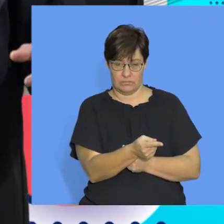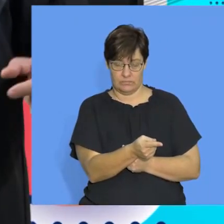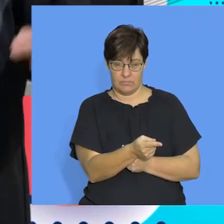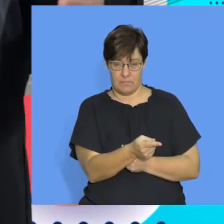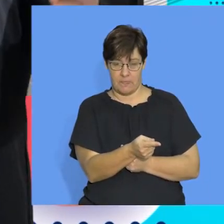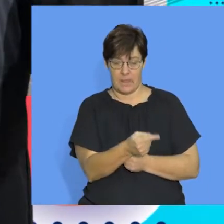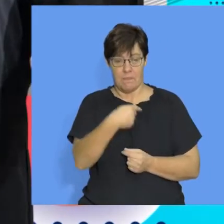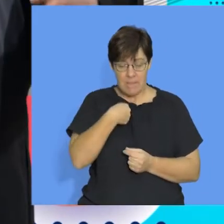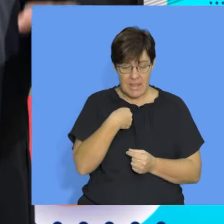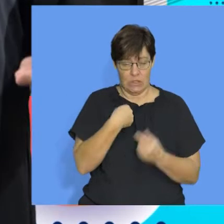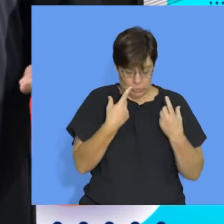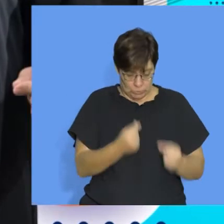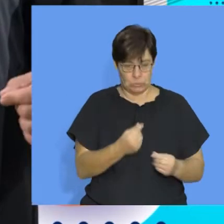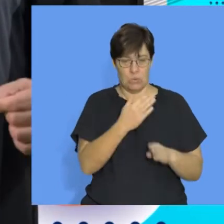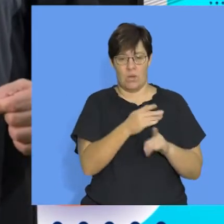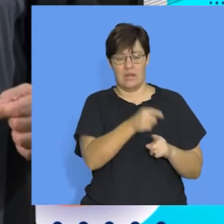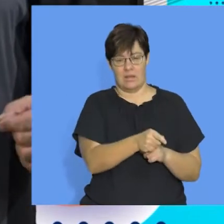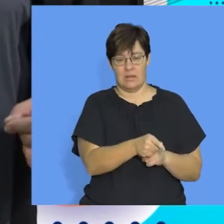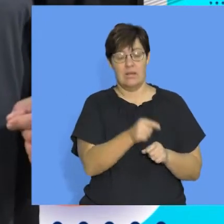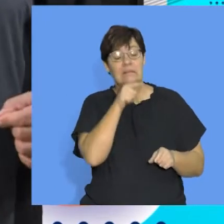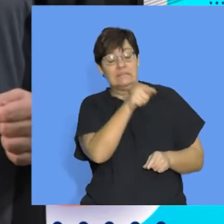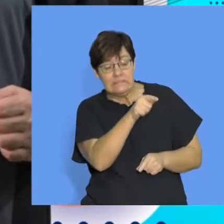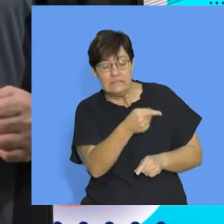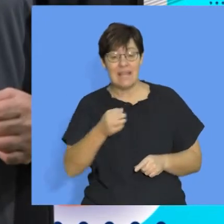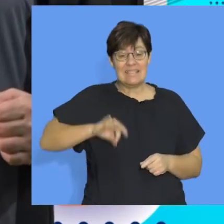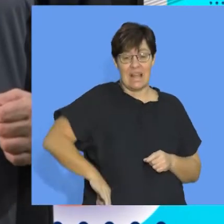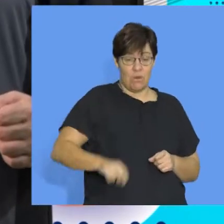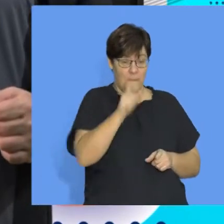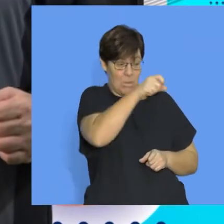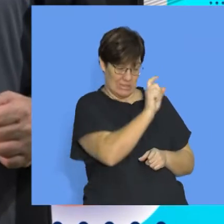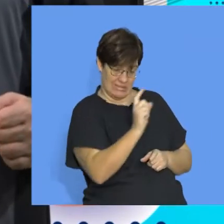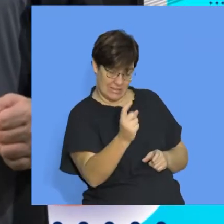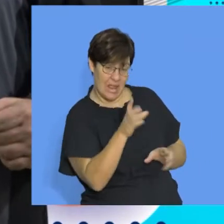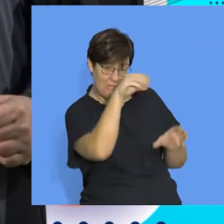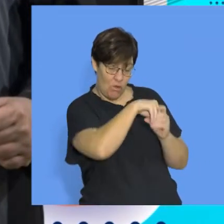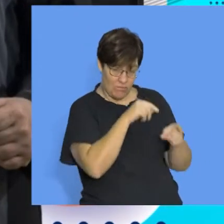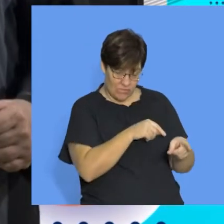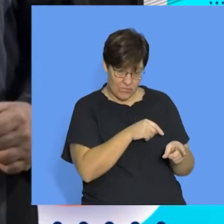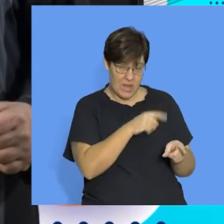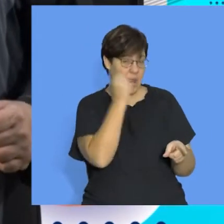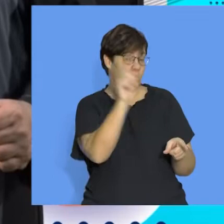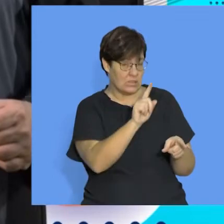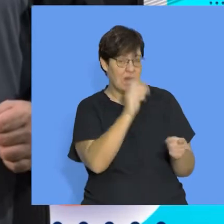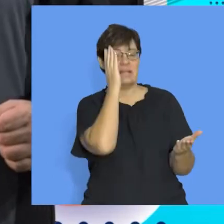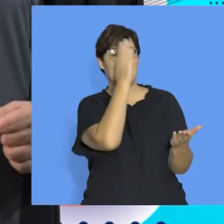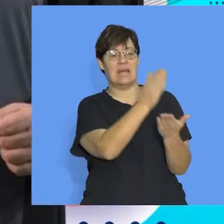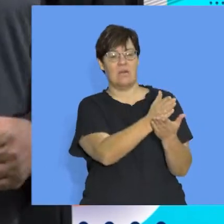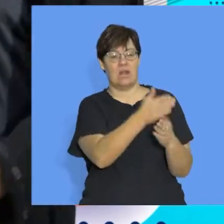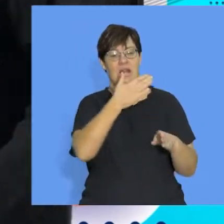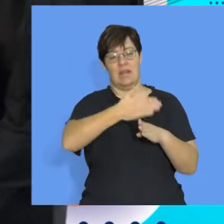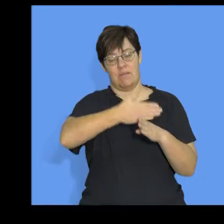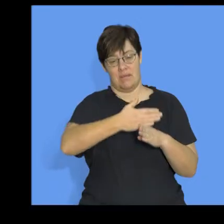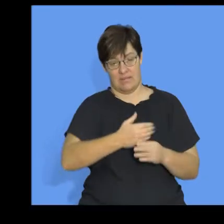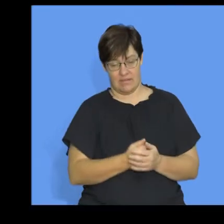product, the wages and salaries of those employees would be called direct labor.